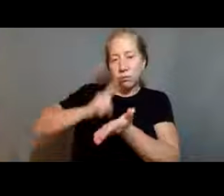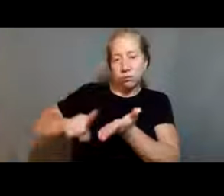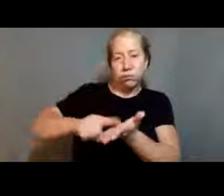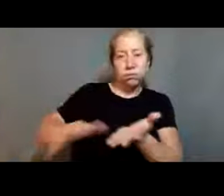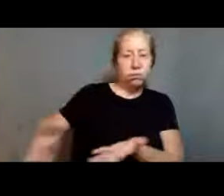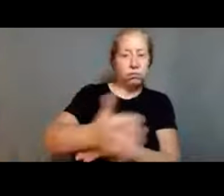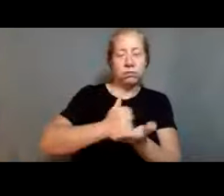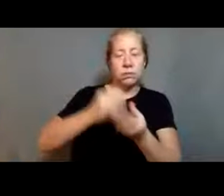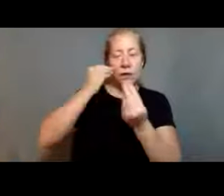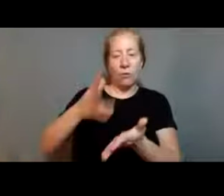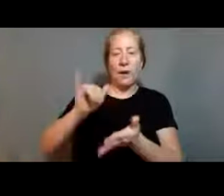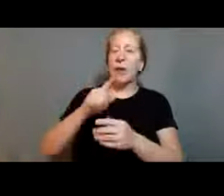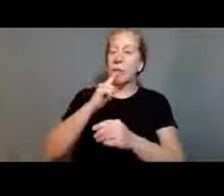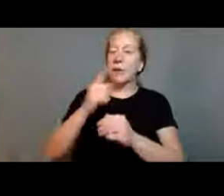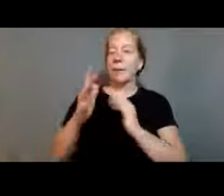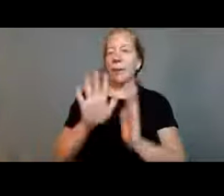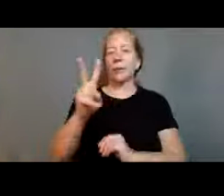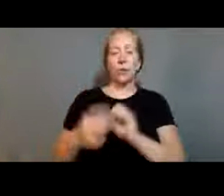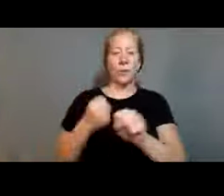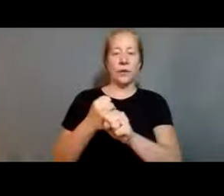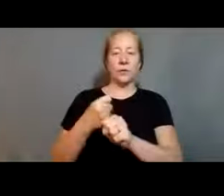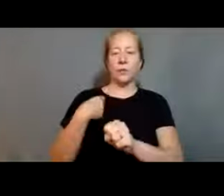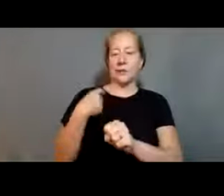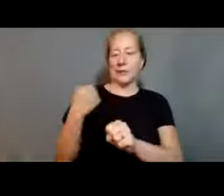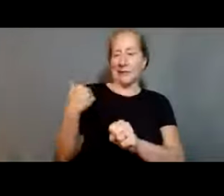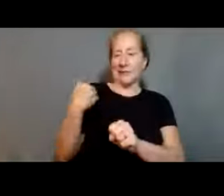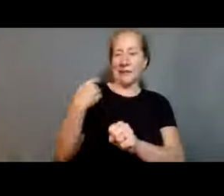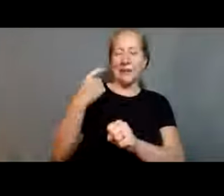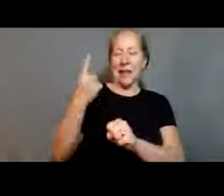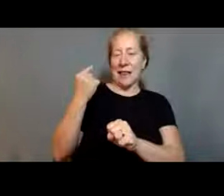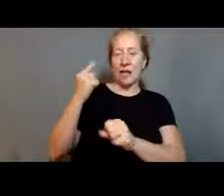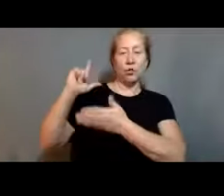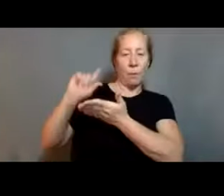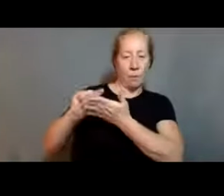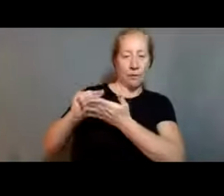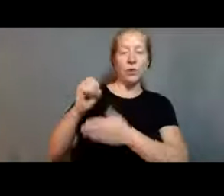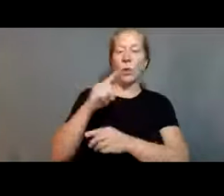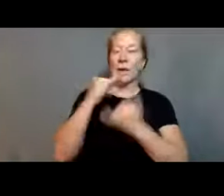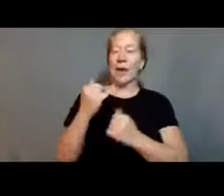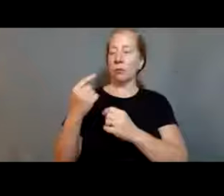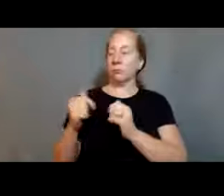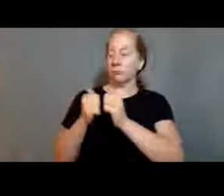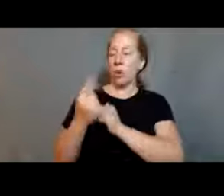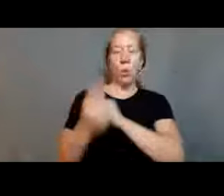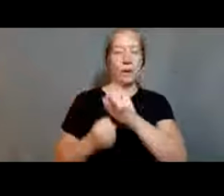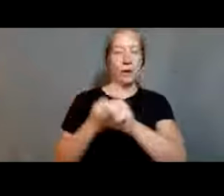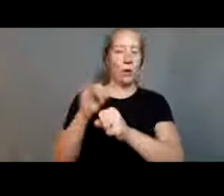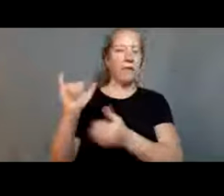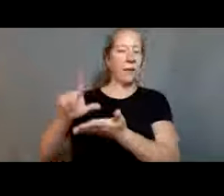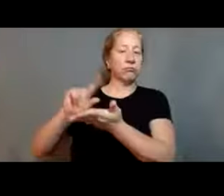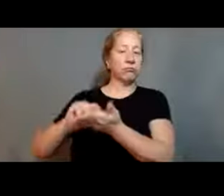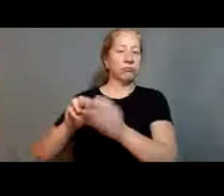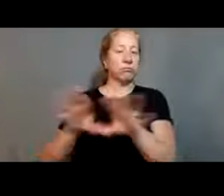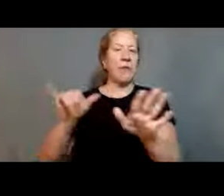out last year. So this past summer, we celebrated the first year anniversary of this policy statement. And what's so great about